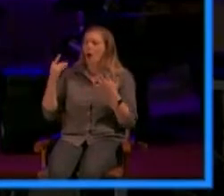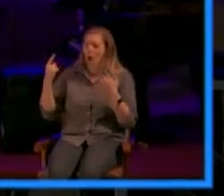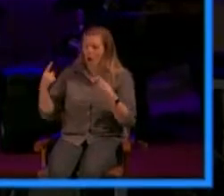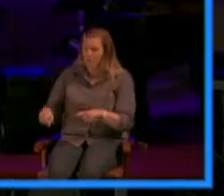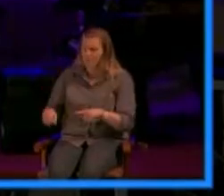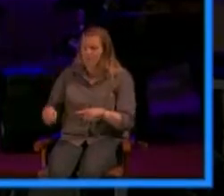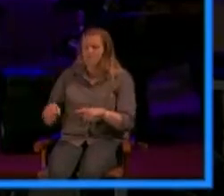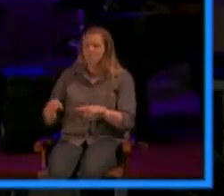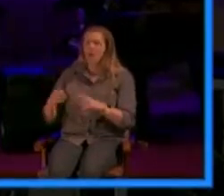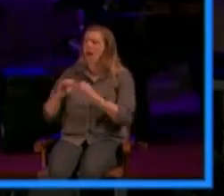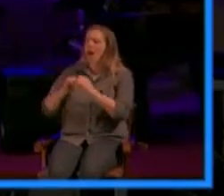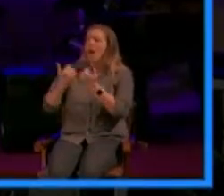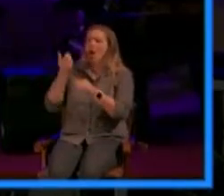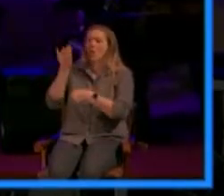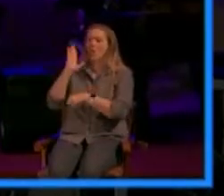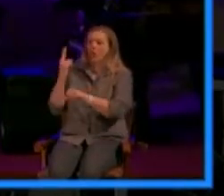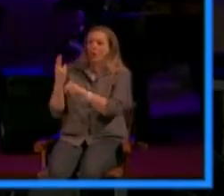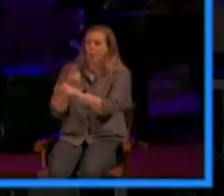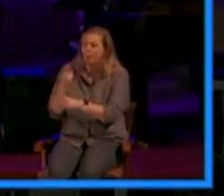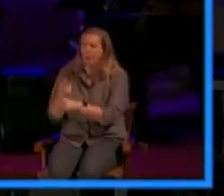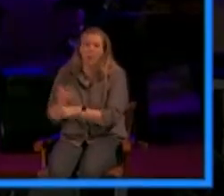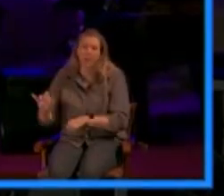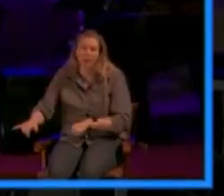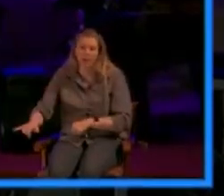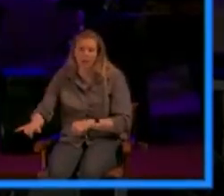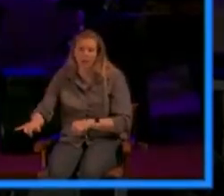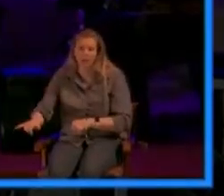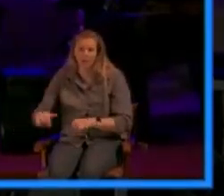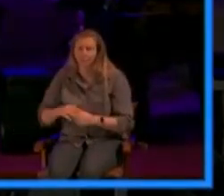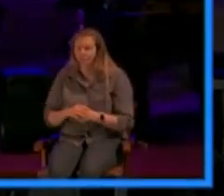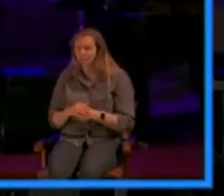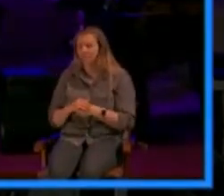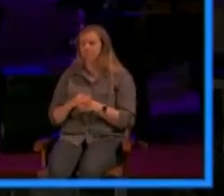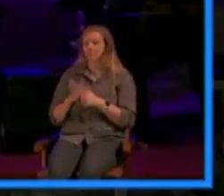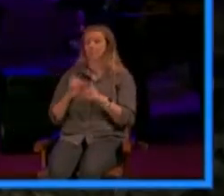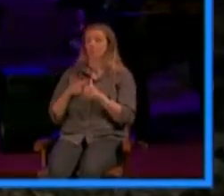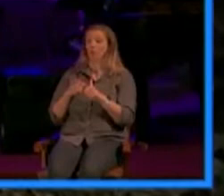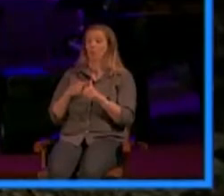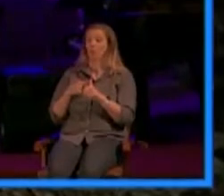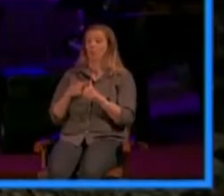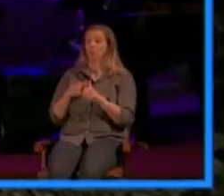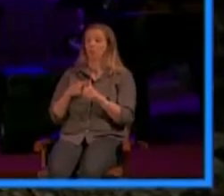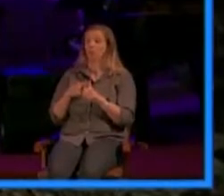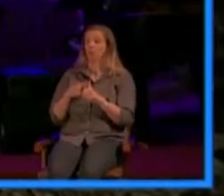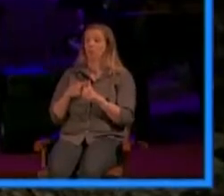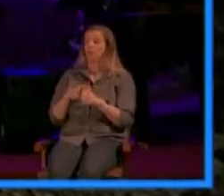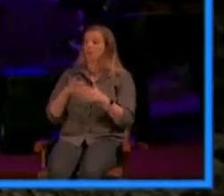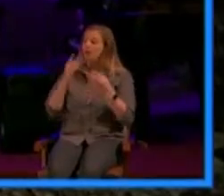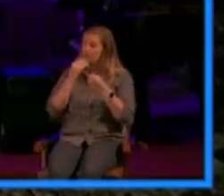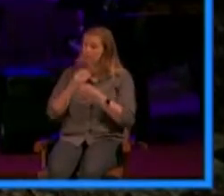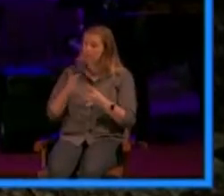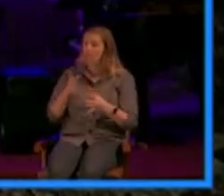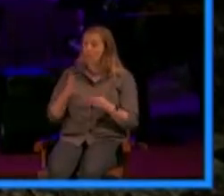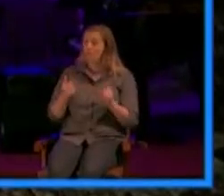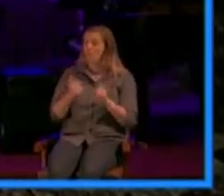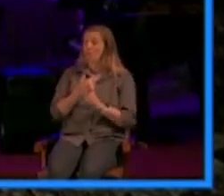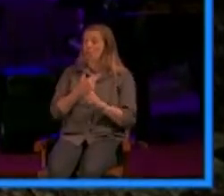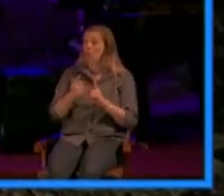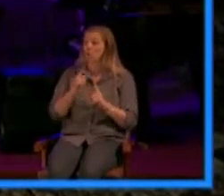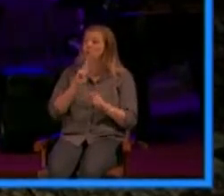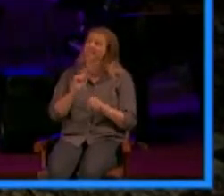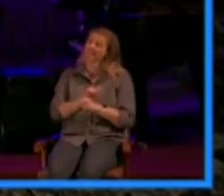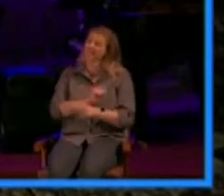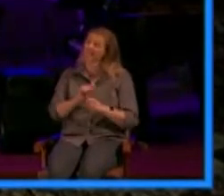when they happen. So let's begin, first of all, by just simply talking about the reality of persecution. Now, these introductory stories are not